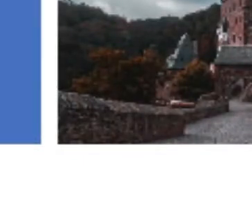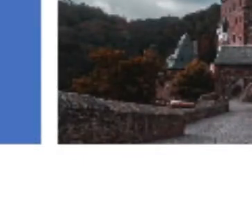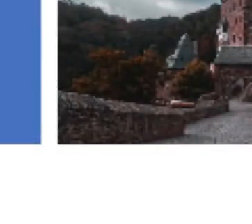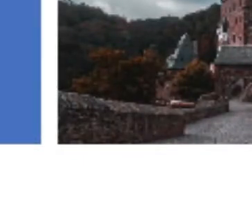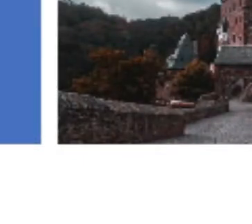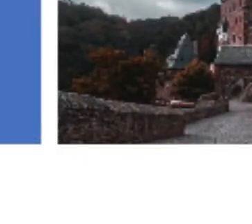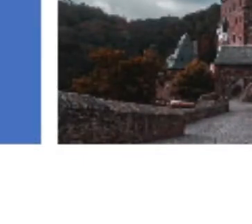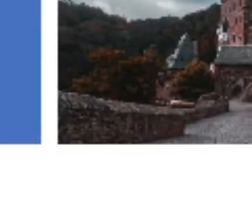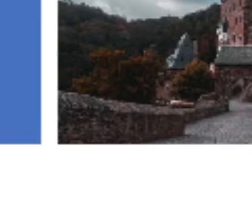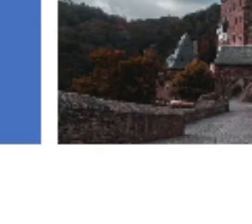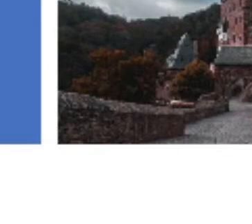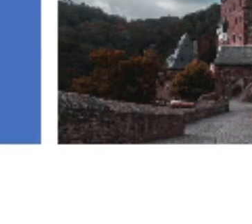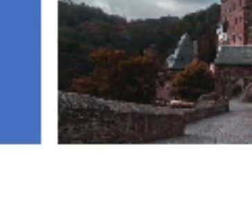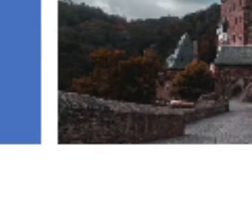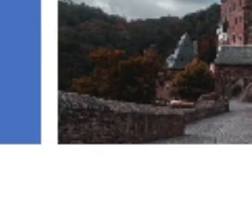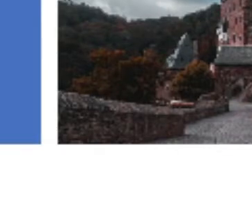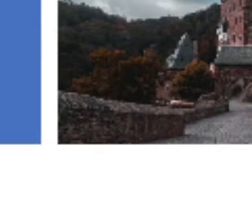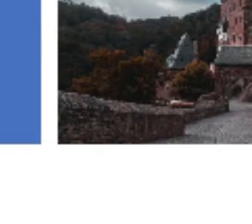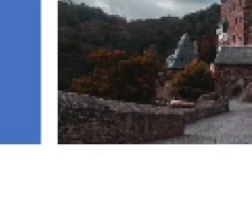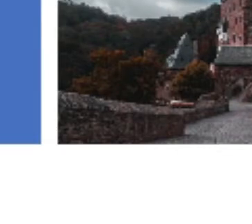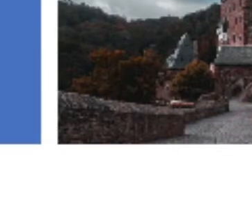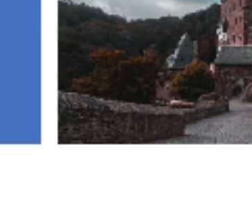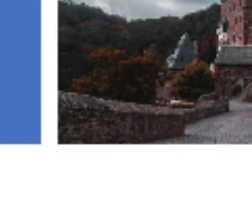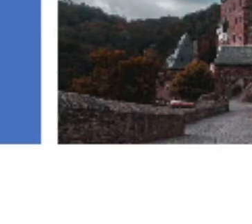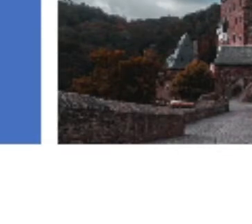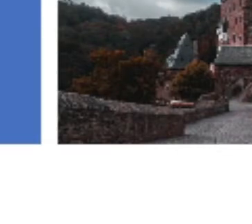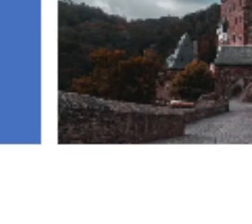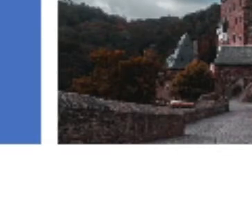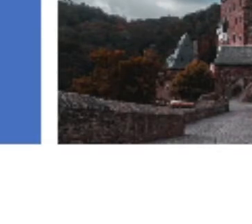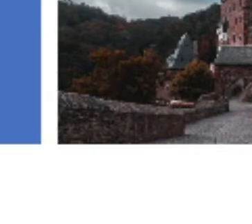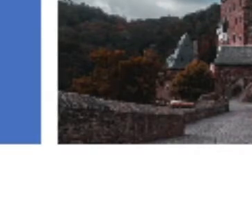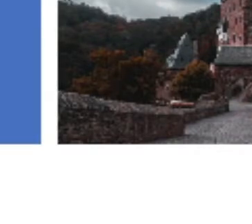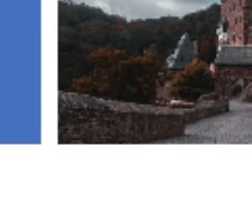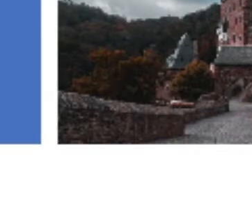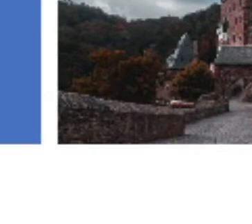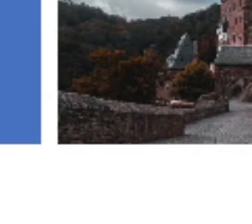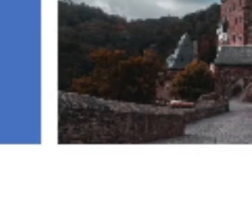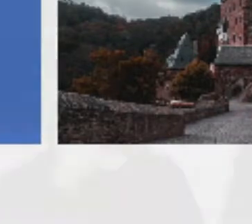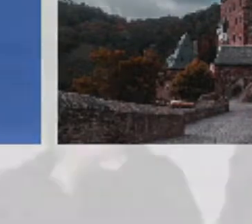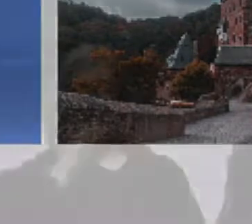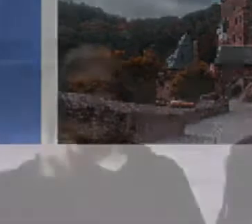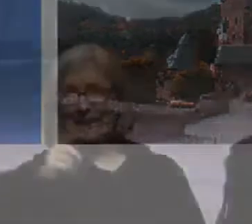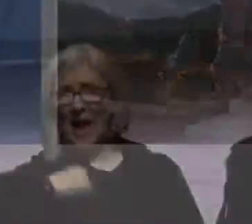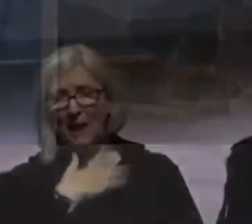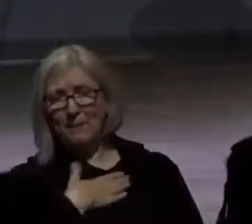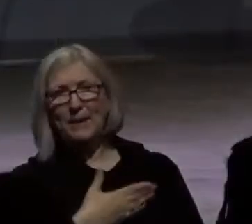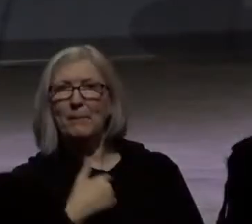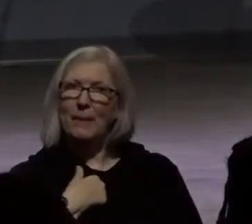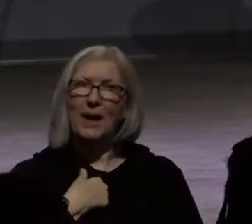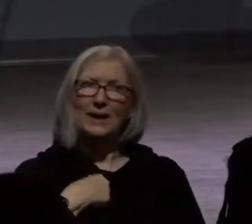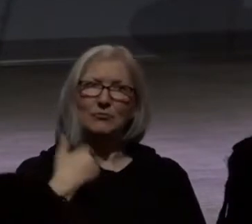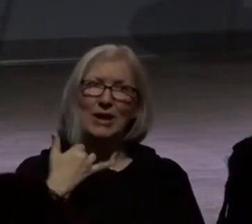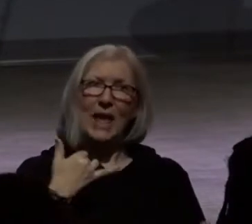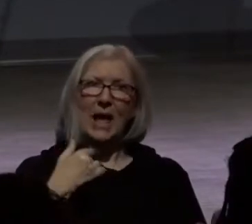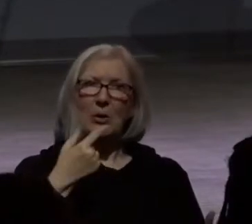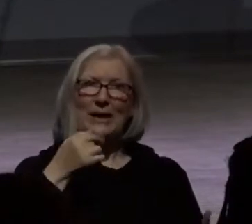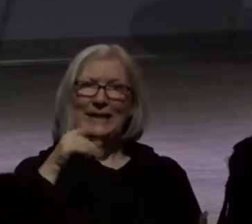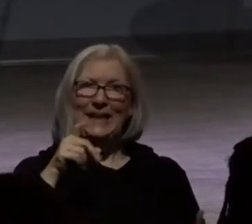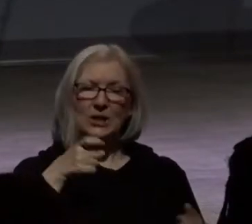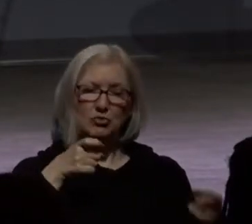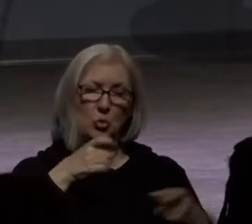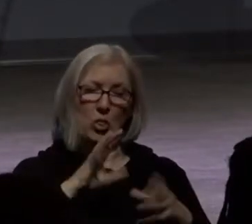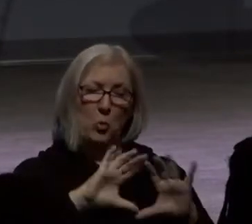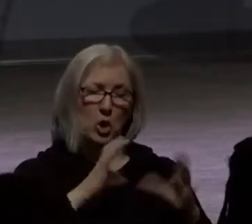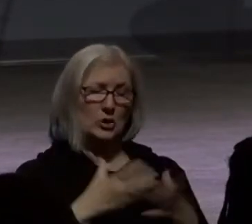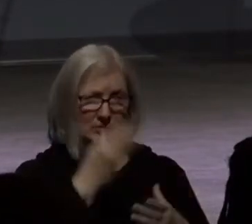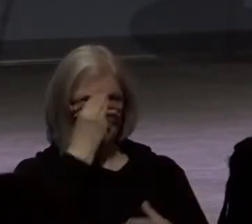geek. What can I say? And I hold that up because geeks now rule the world. Now, in all of what I love about Sherlock Holmes,